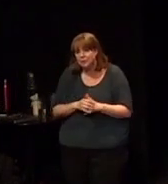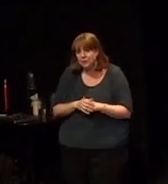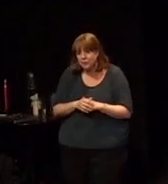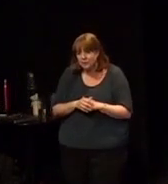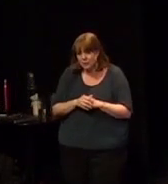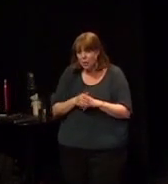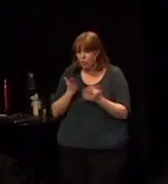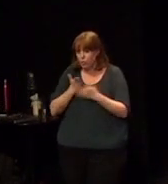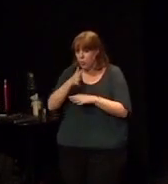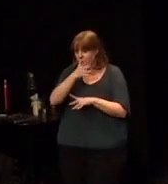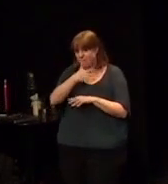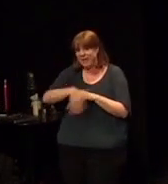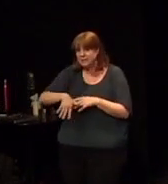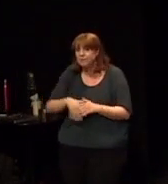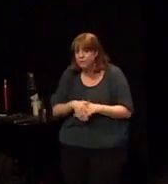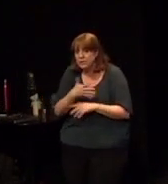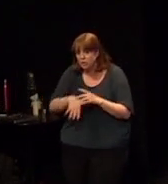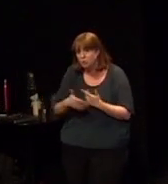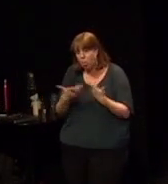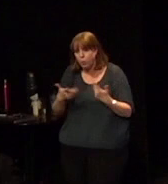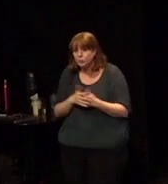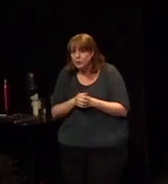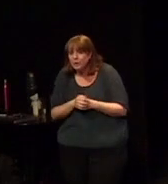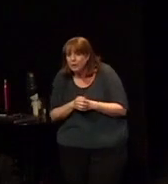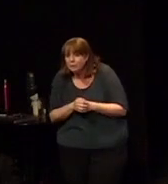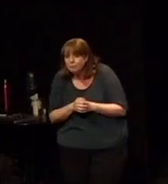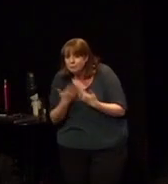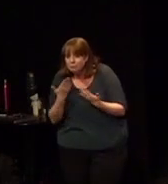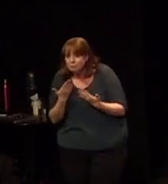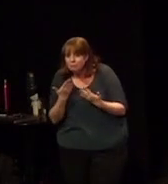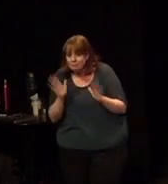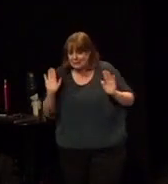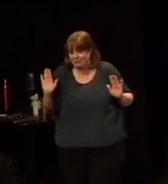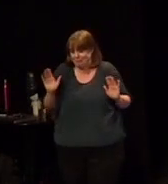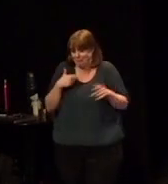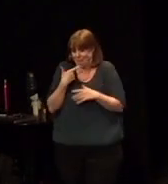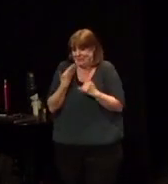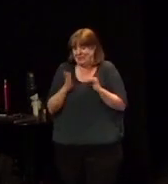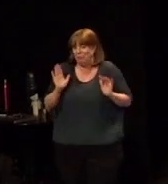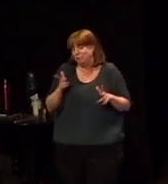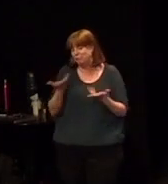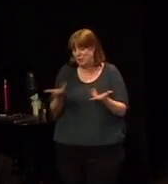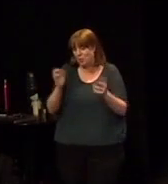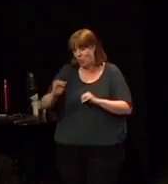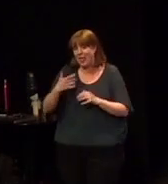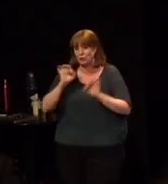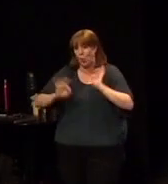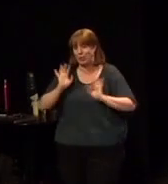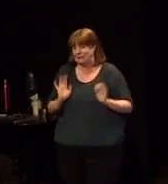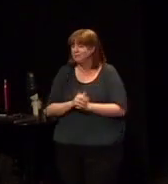Roxy during the festival, Roxy Assembly. And yeah, that's the last word for